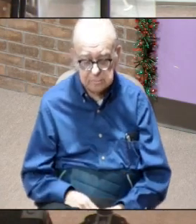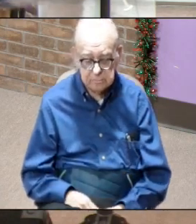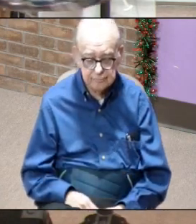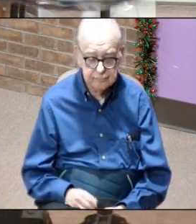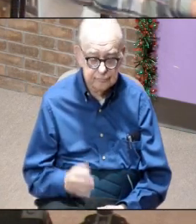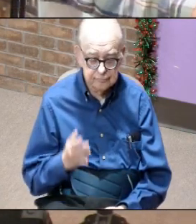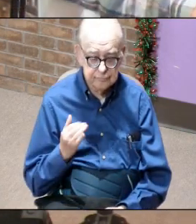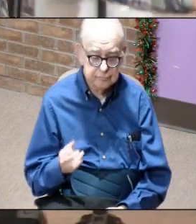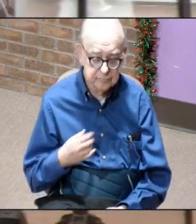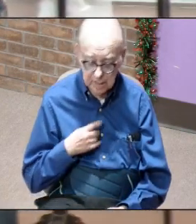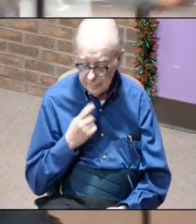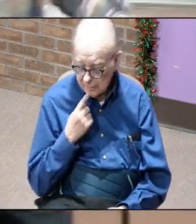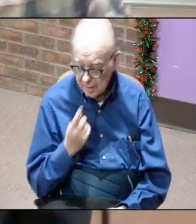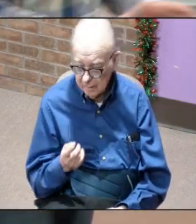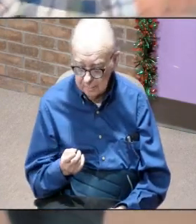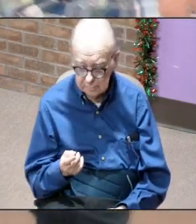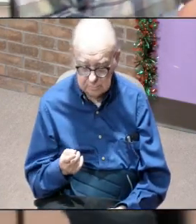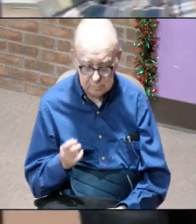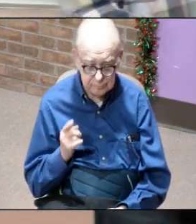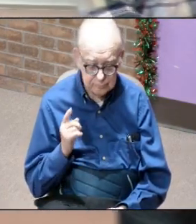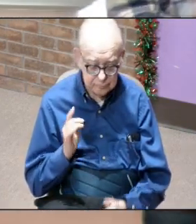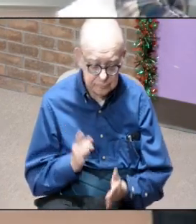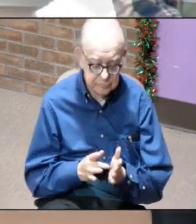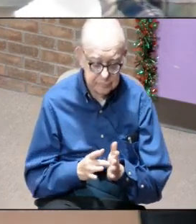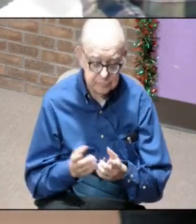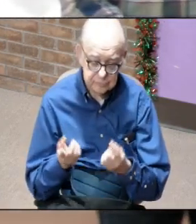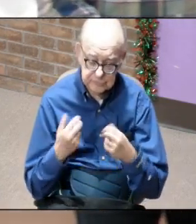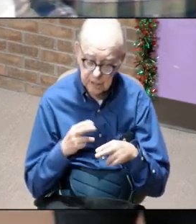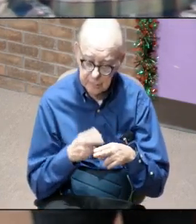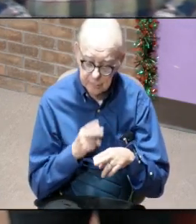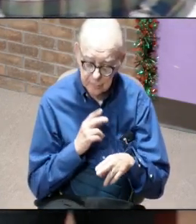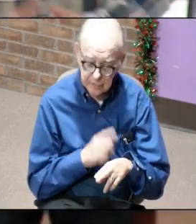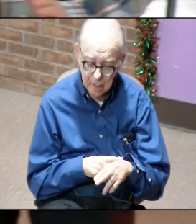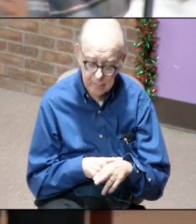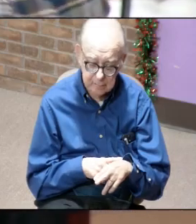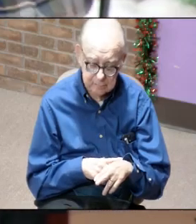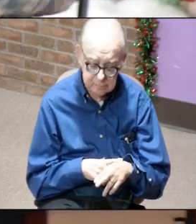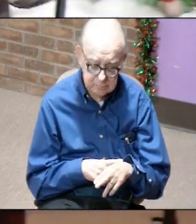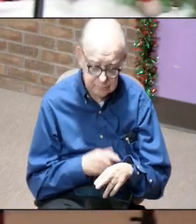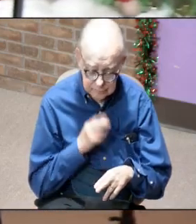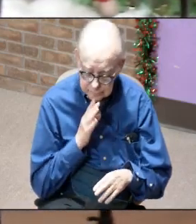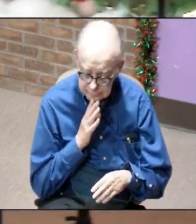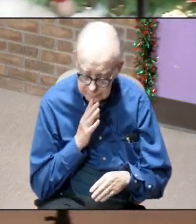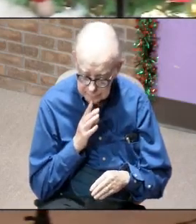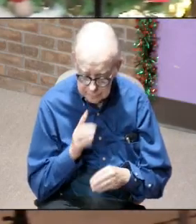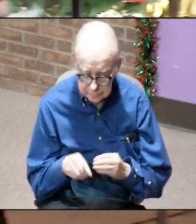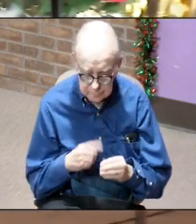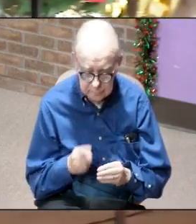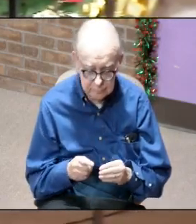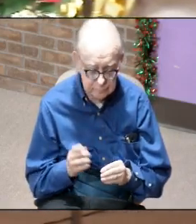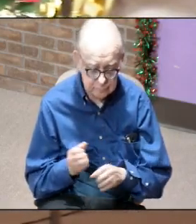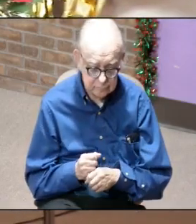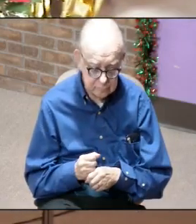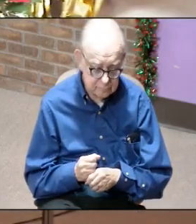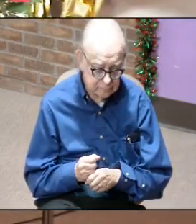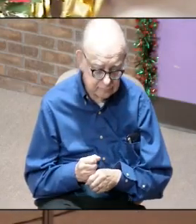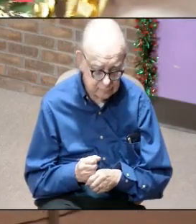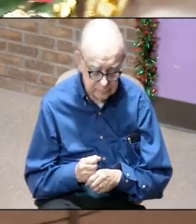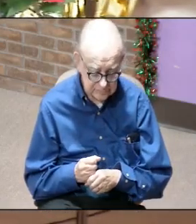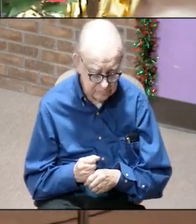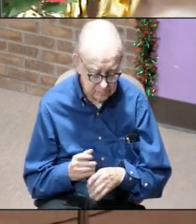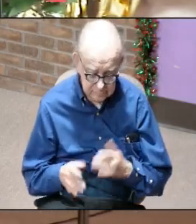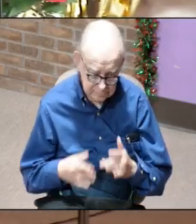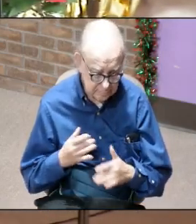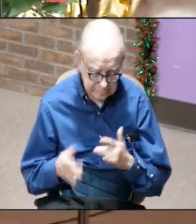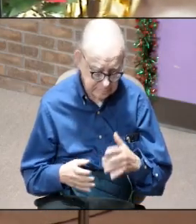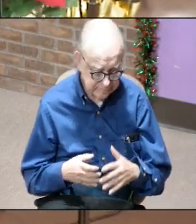This is why I'm saying he is coming soon. And I'm not talking to get you all wrapped up and